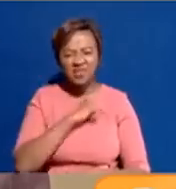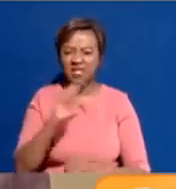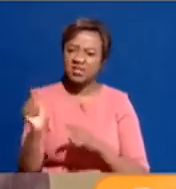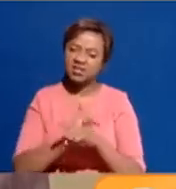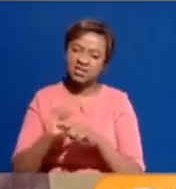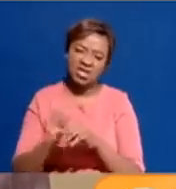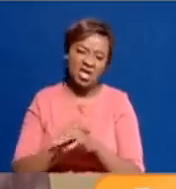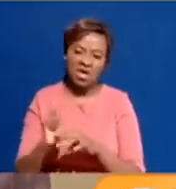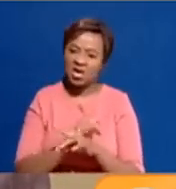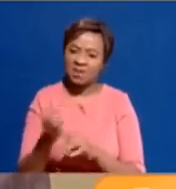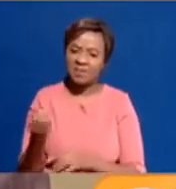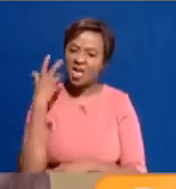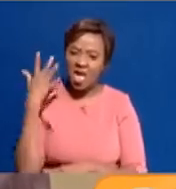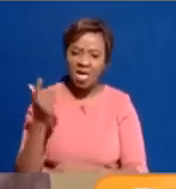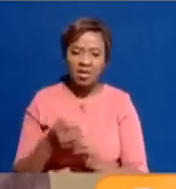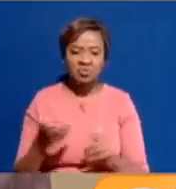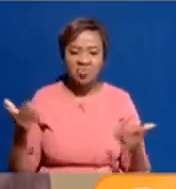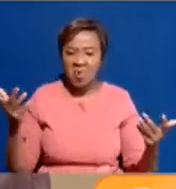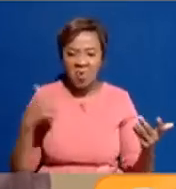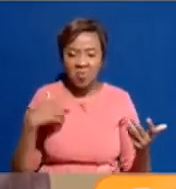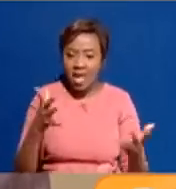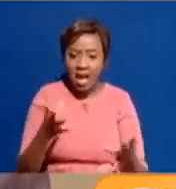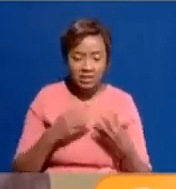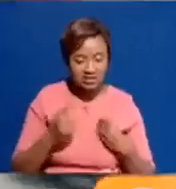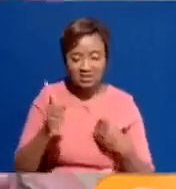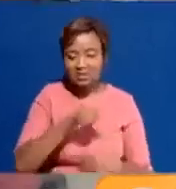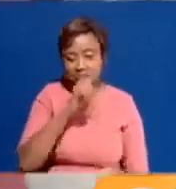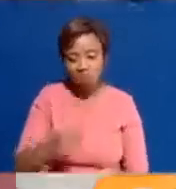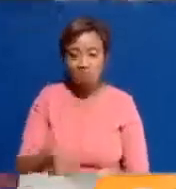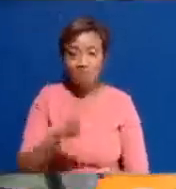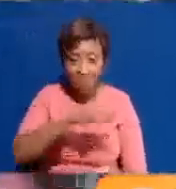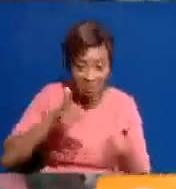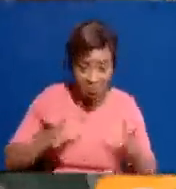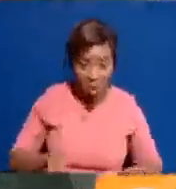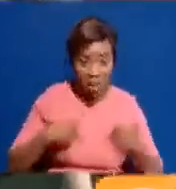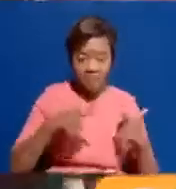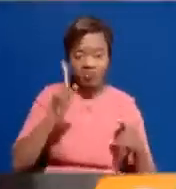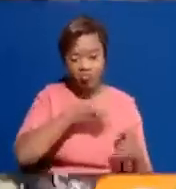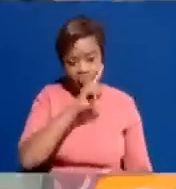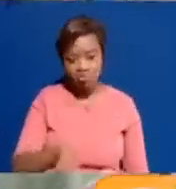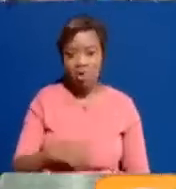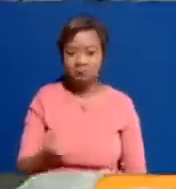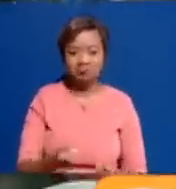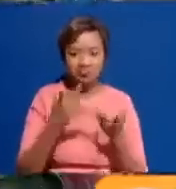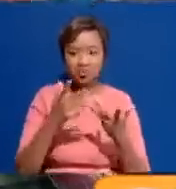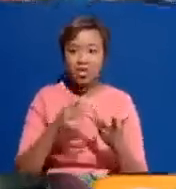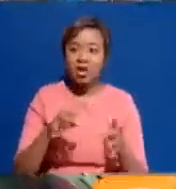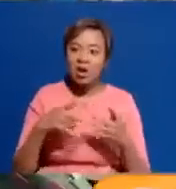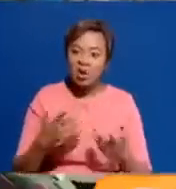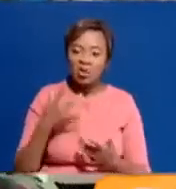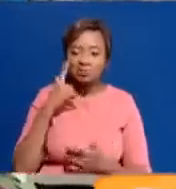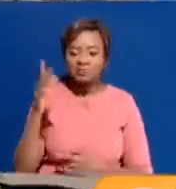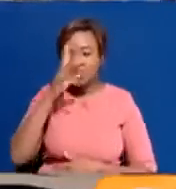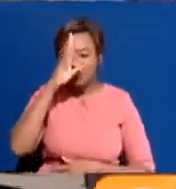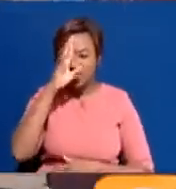to be used. So we don't allow, it's not allowed. While the availability of tear gas can mean police avoid having to resort to the